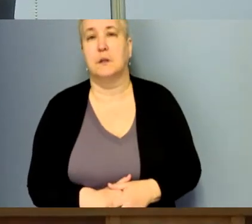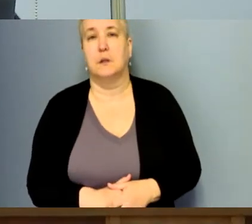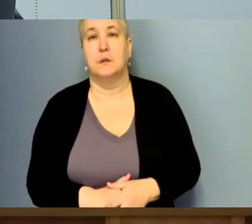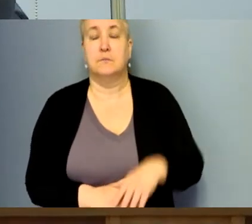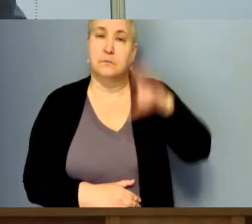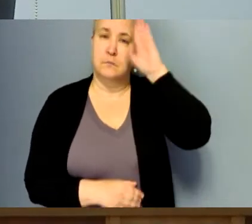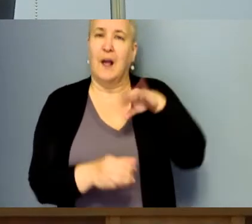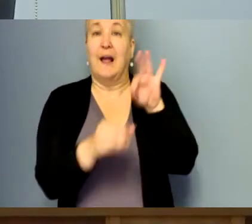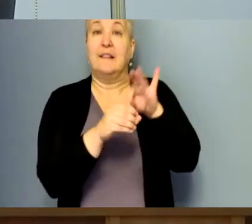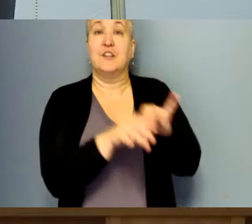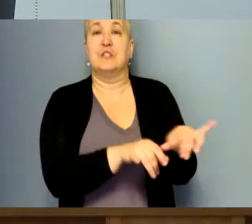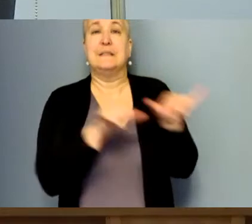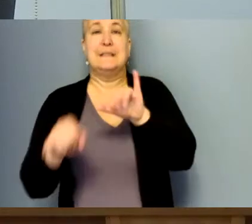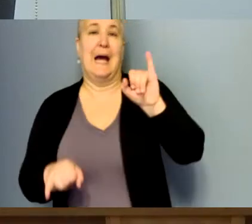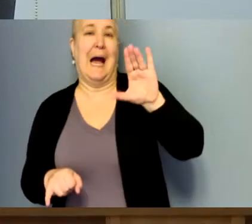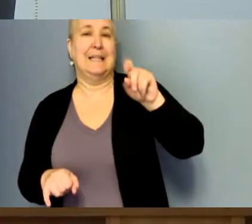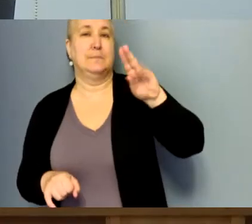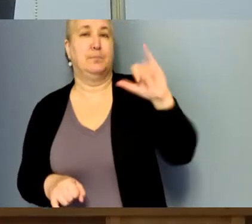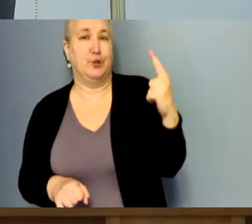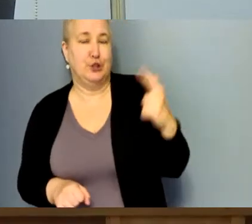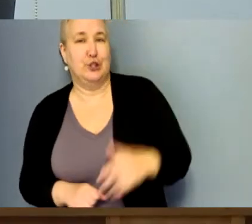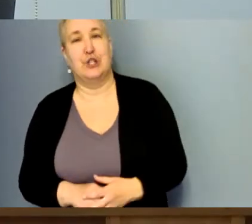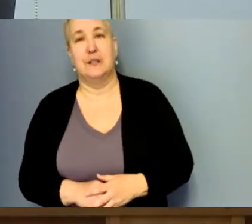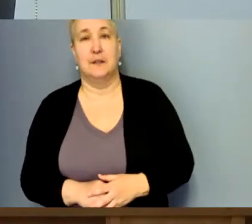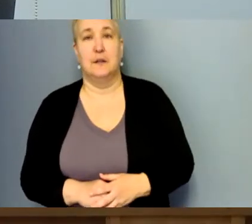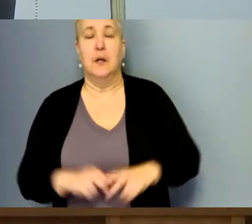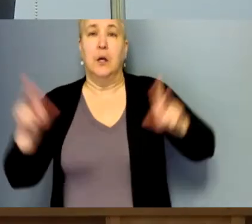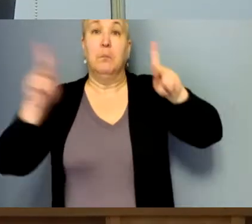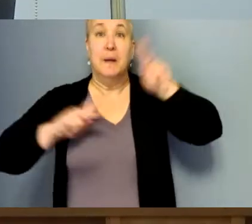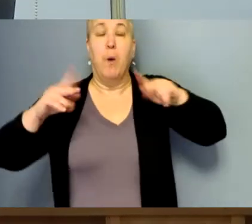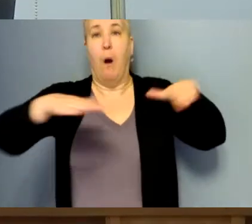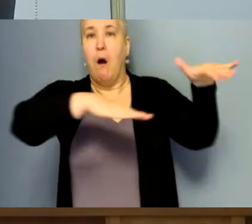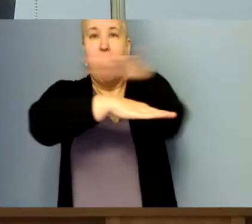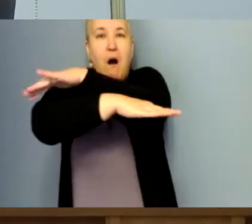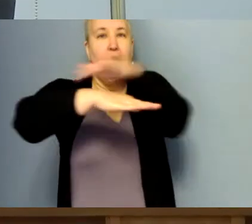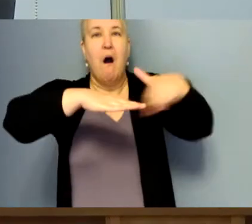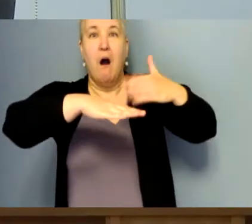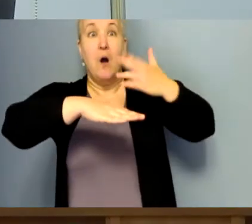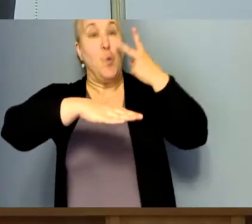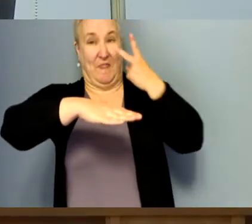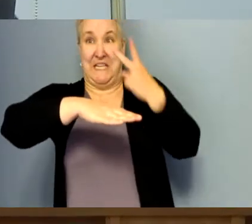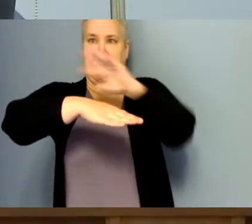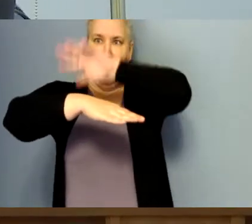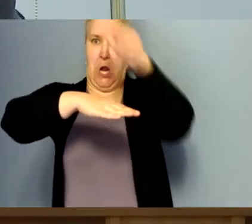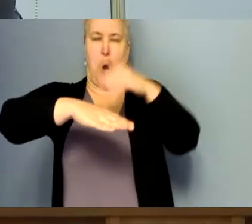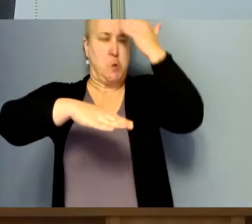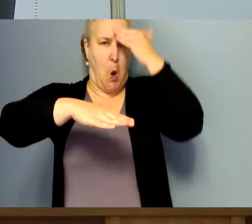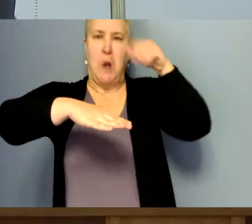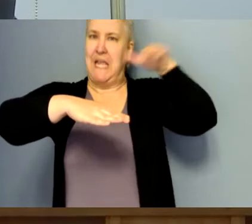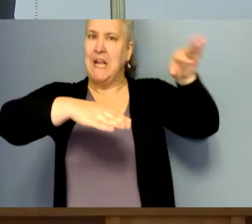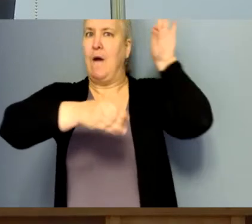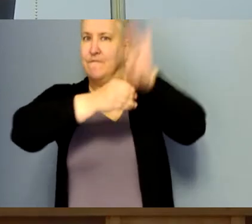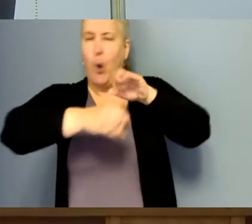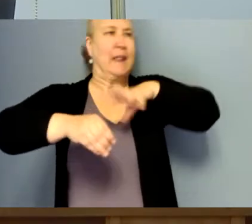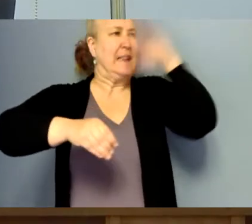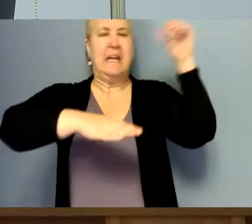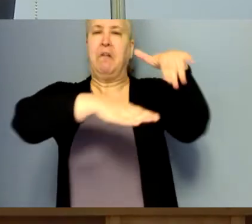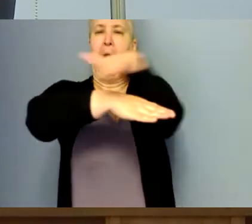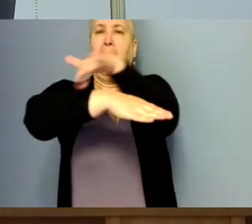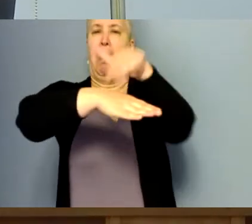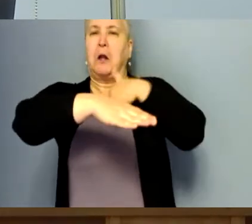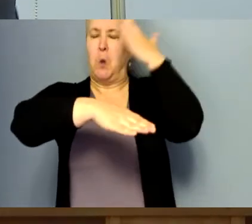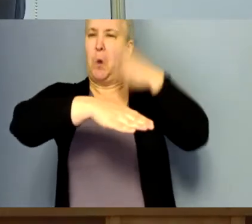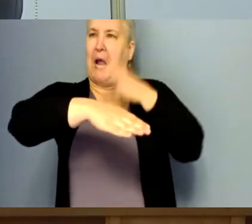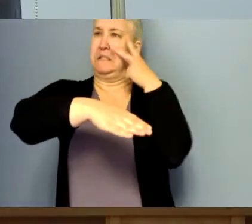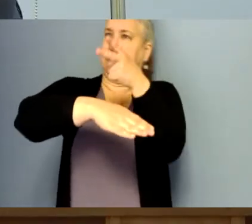Elections are a lot like icebergs. People know what they see. They know when they go in, they vote, they leave. They